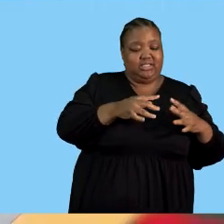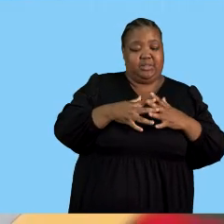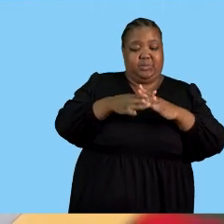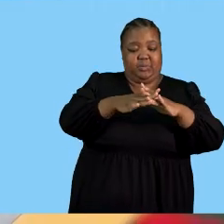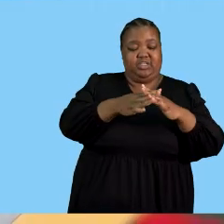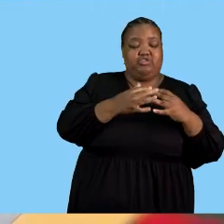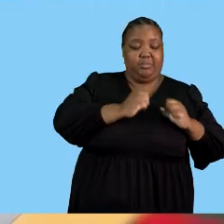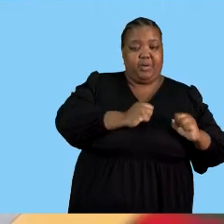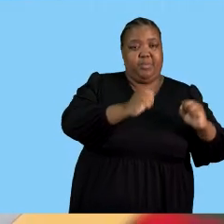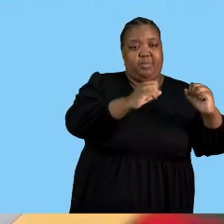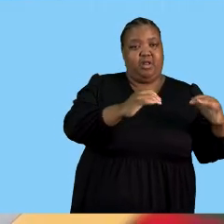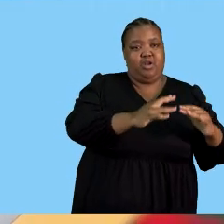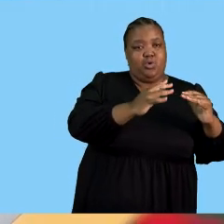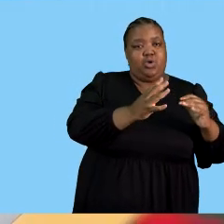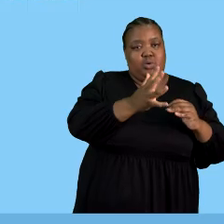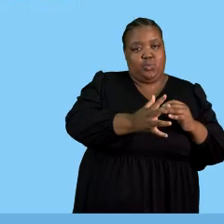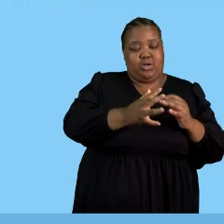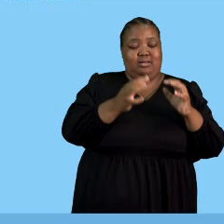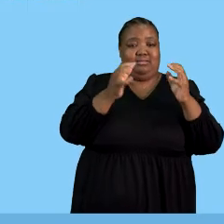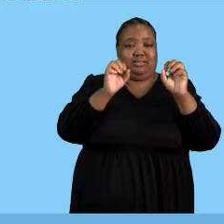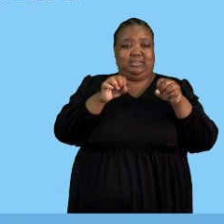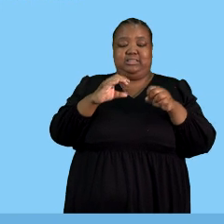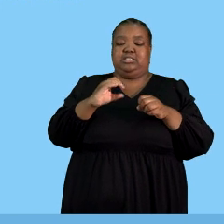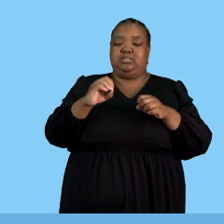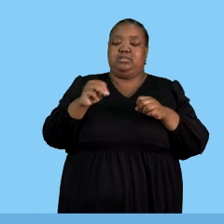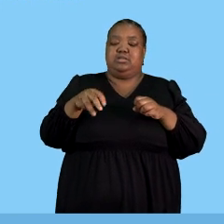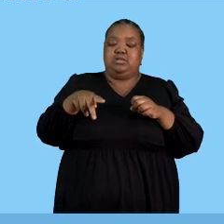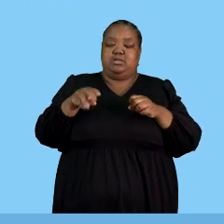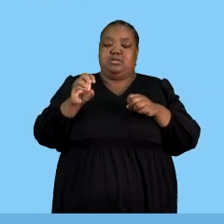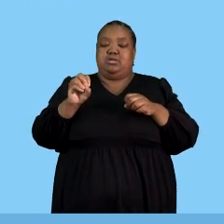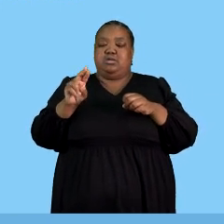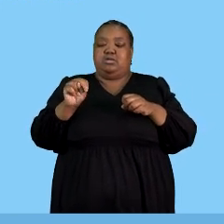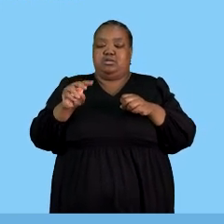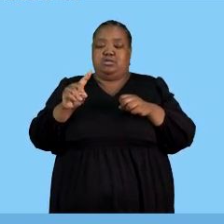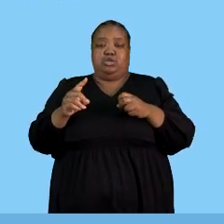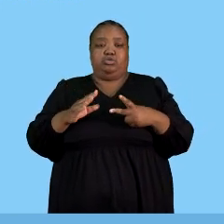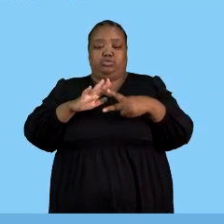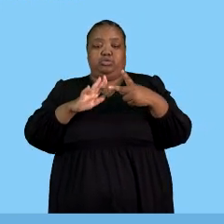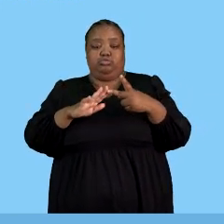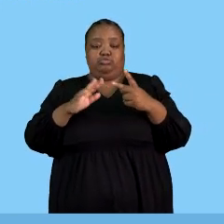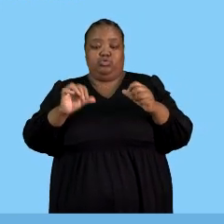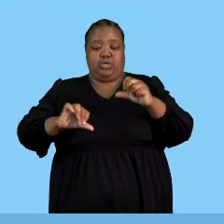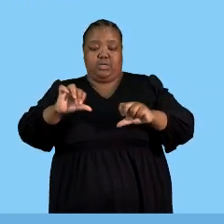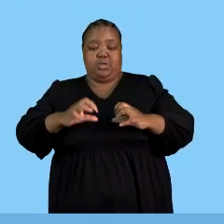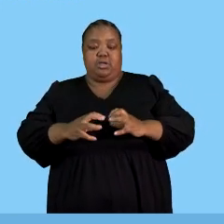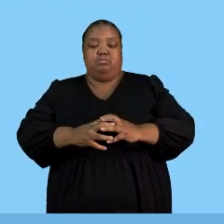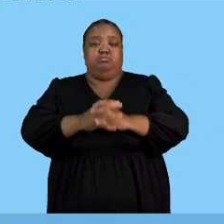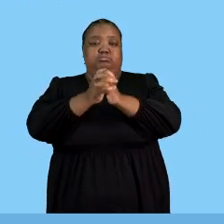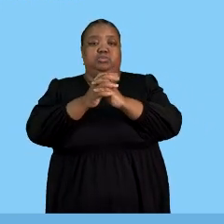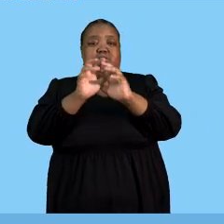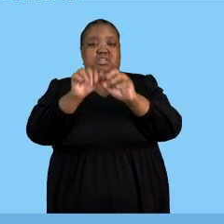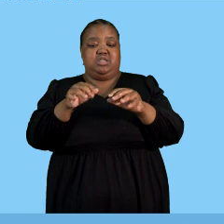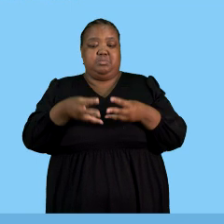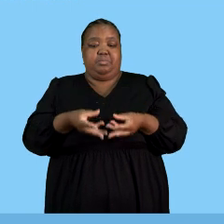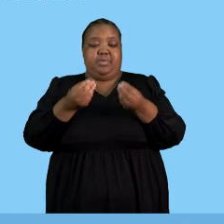still become a liquid. However, in a compound, we know that we have two substances that are chemically bonded together to